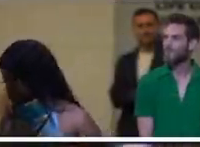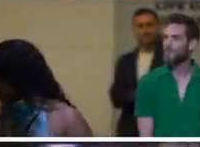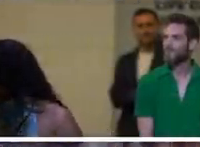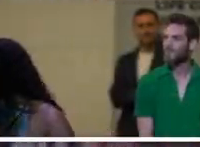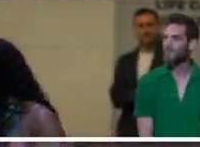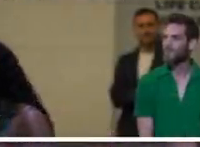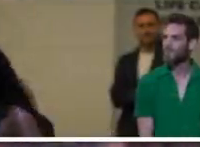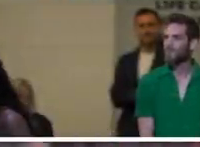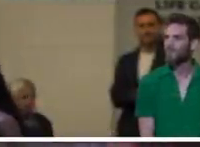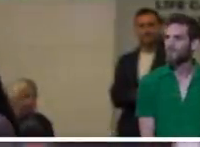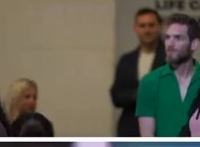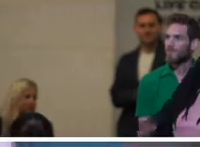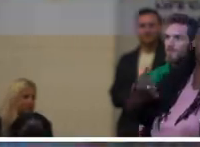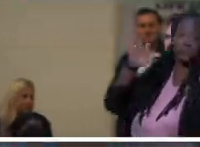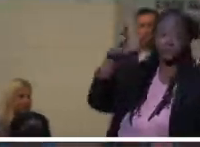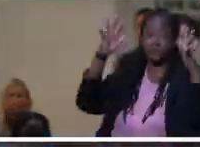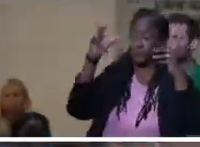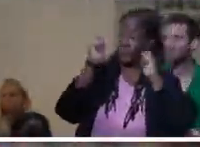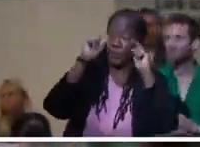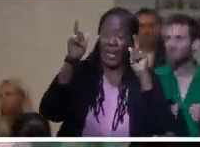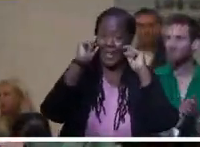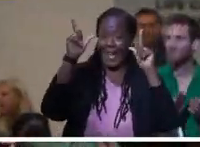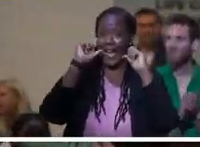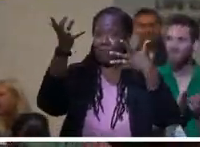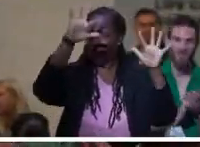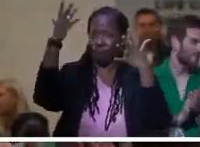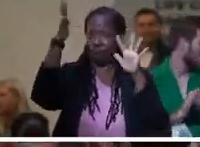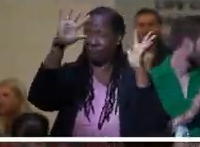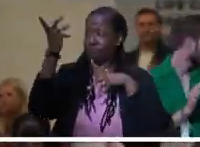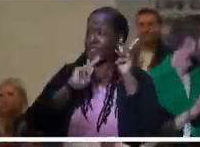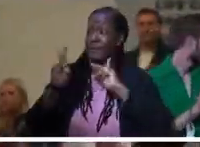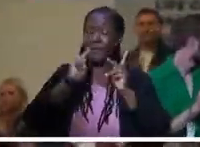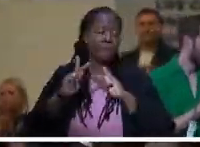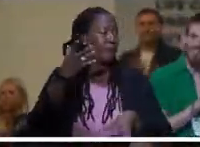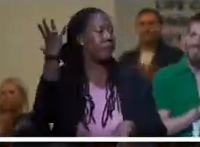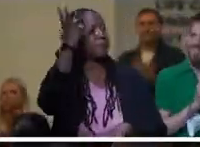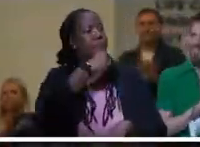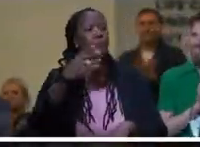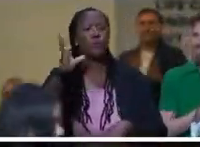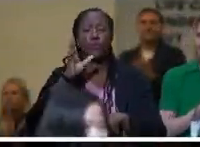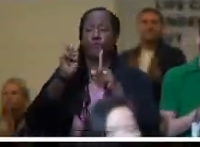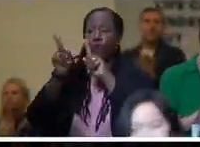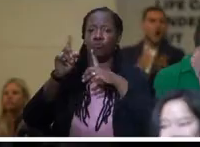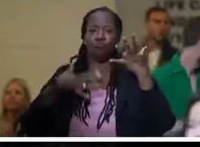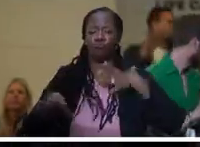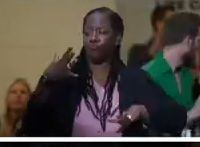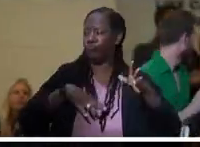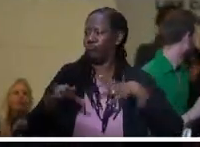Yes, give it up, people. Wake up, Miss Singh. This is not golf. Beautiful collection. Beautiful